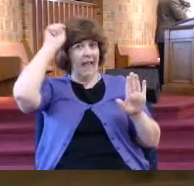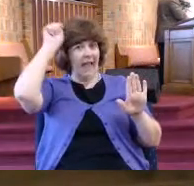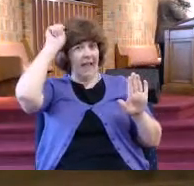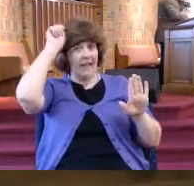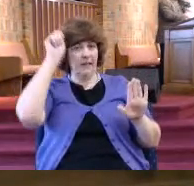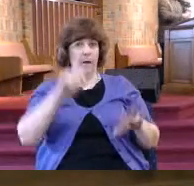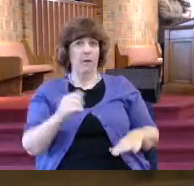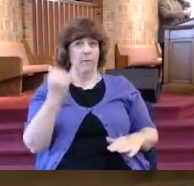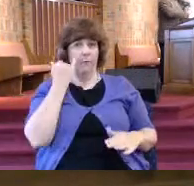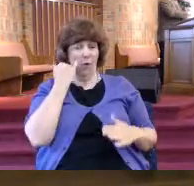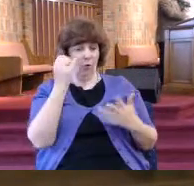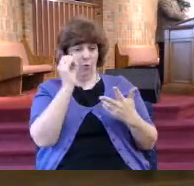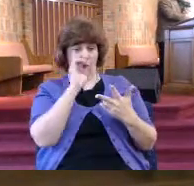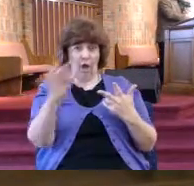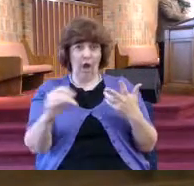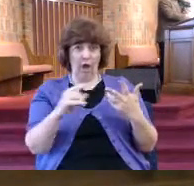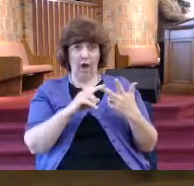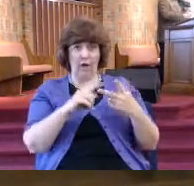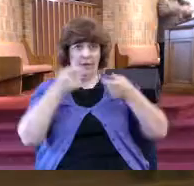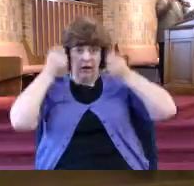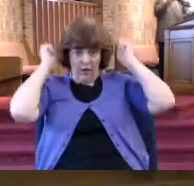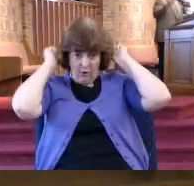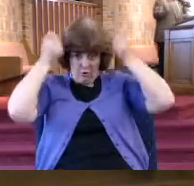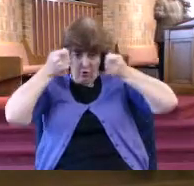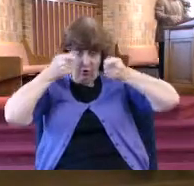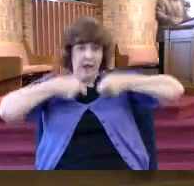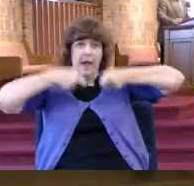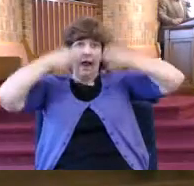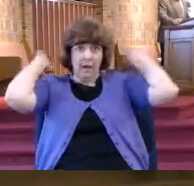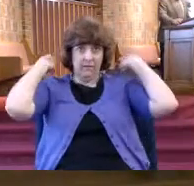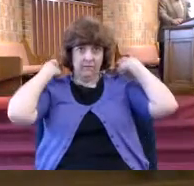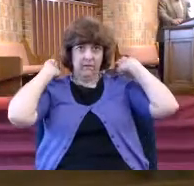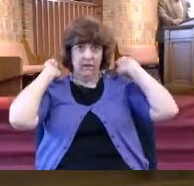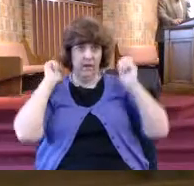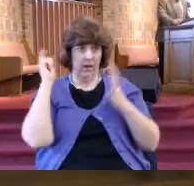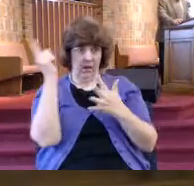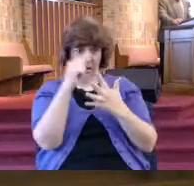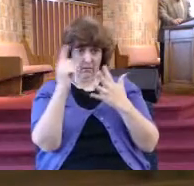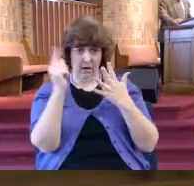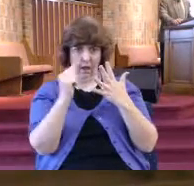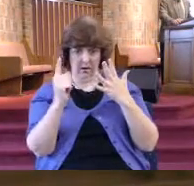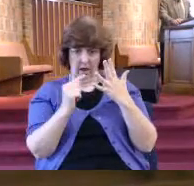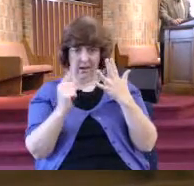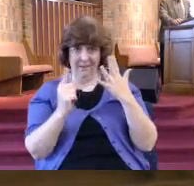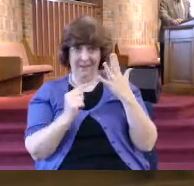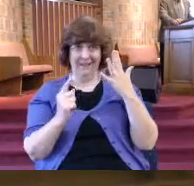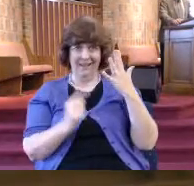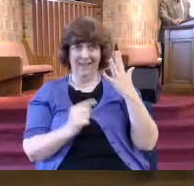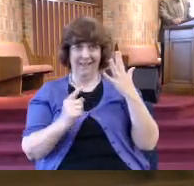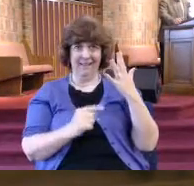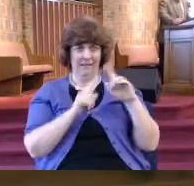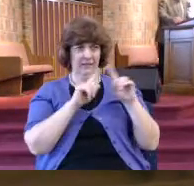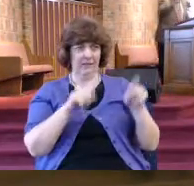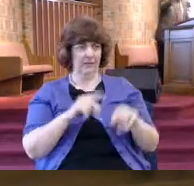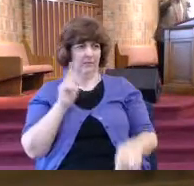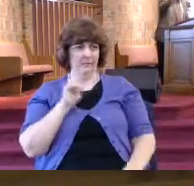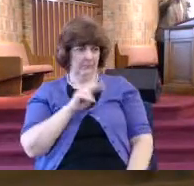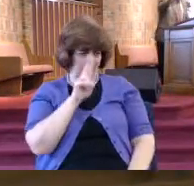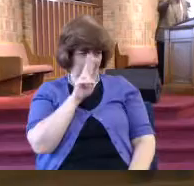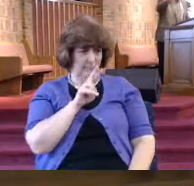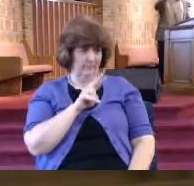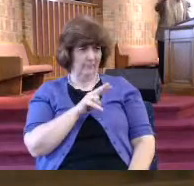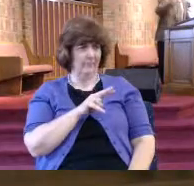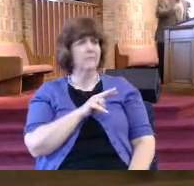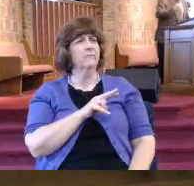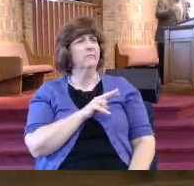cell phones, take off your hoods, and, you know, a person could, if they were looking at that, say, how do you